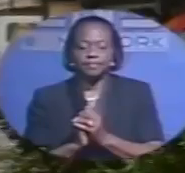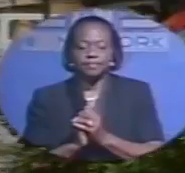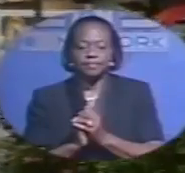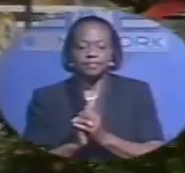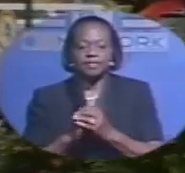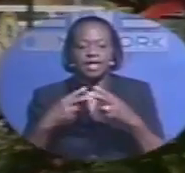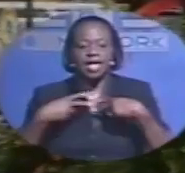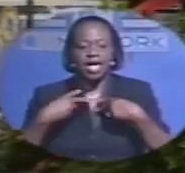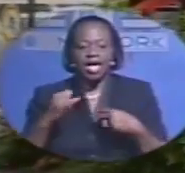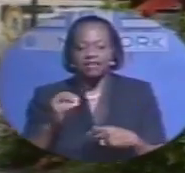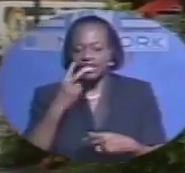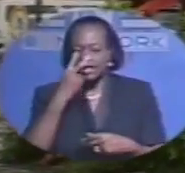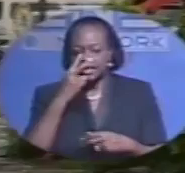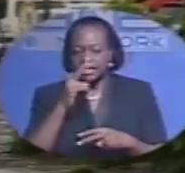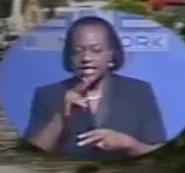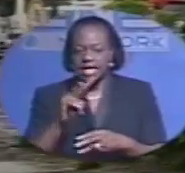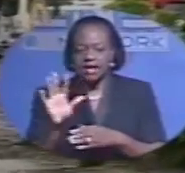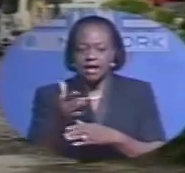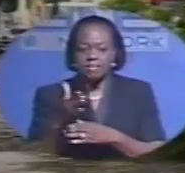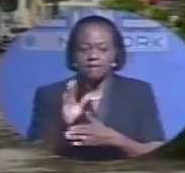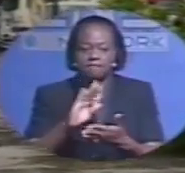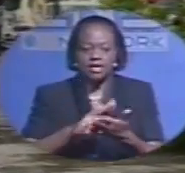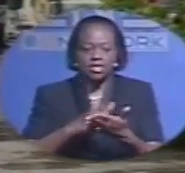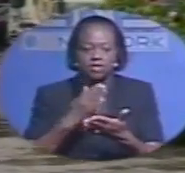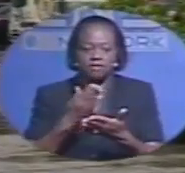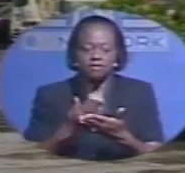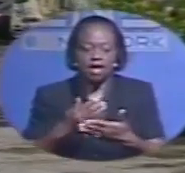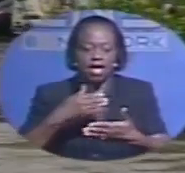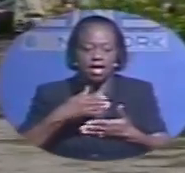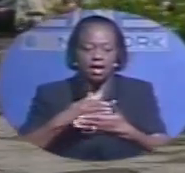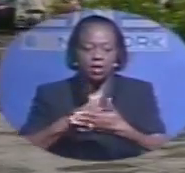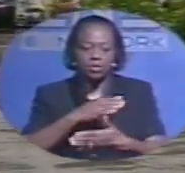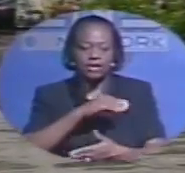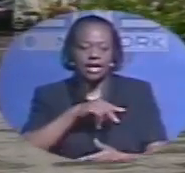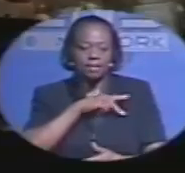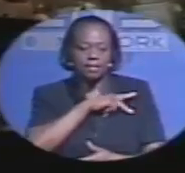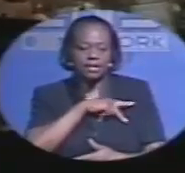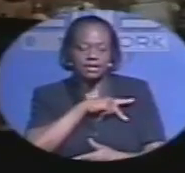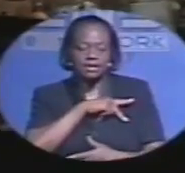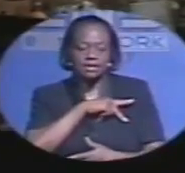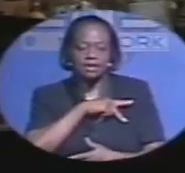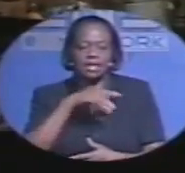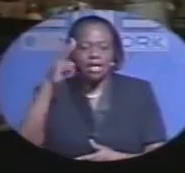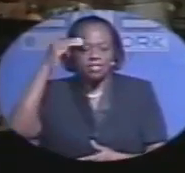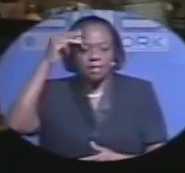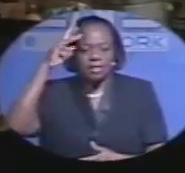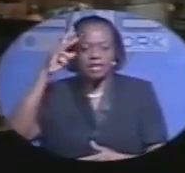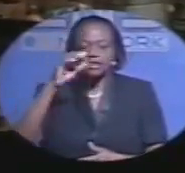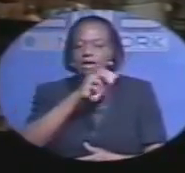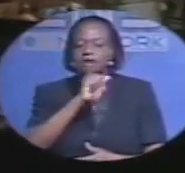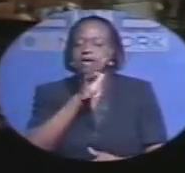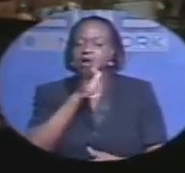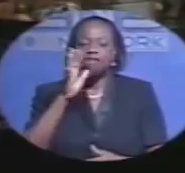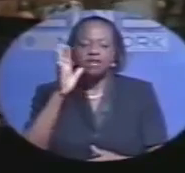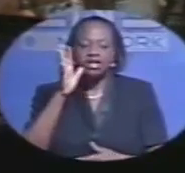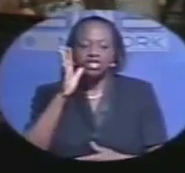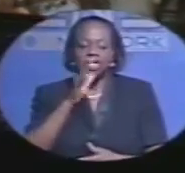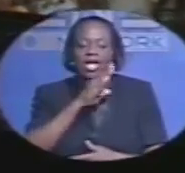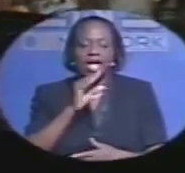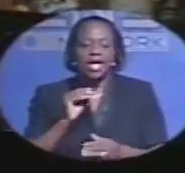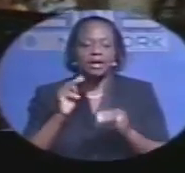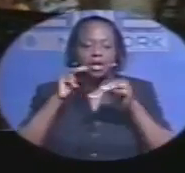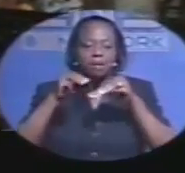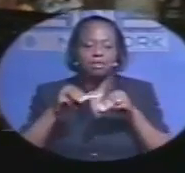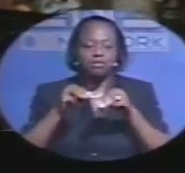Having seen the fish fry at Arawak Key, up close and personal, Minister of Agriculture, Fisheries and Marine Resources, the Honourable V.